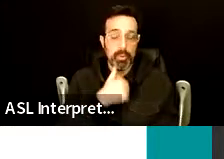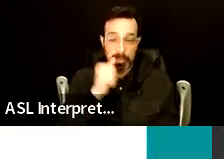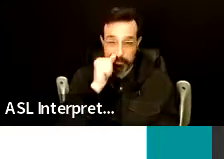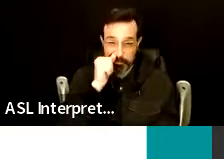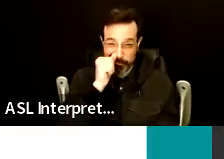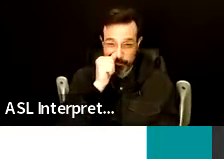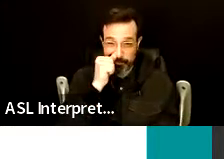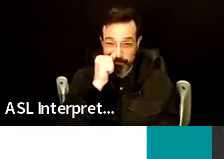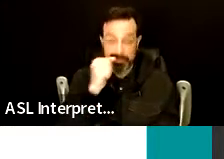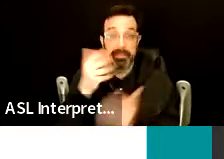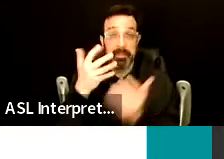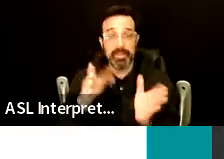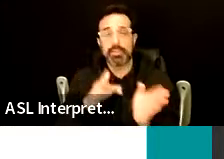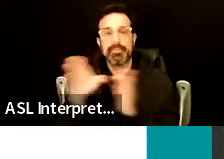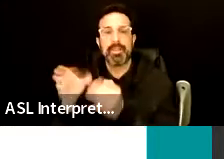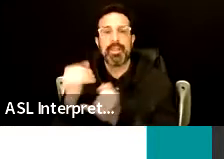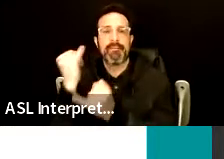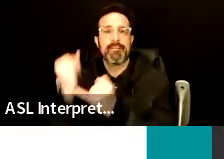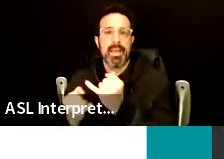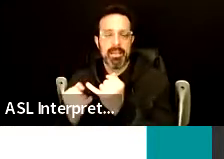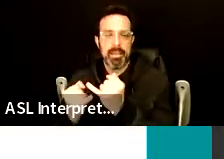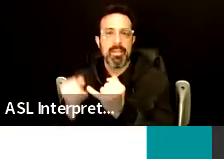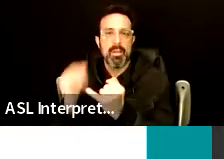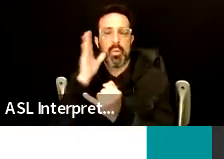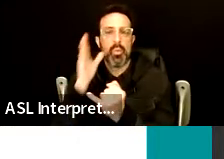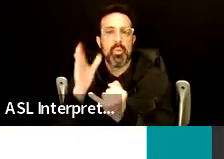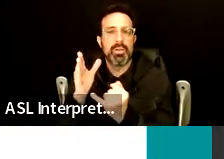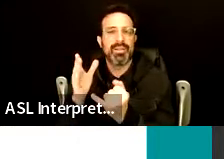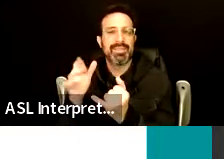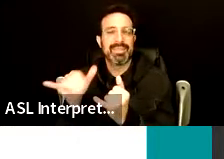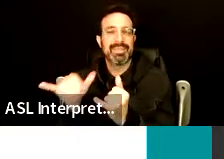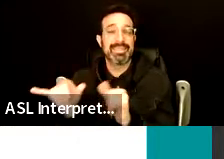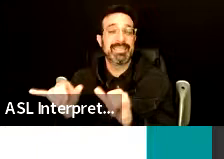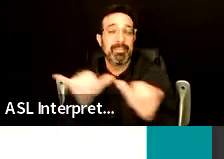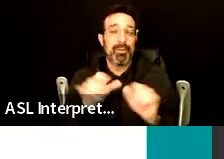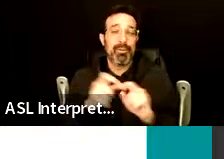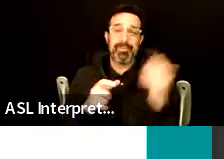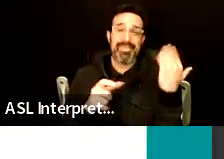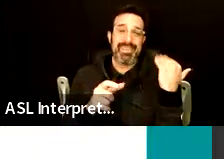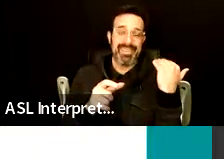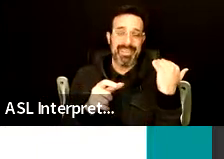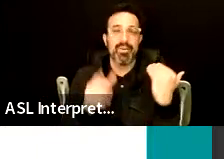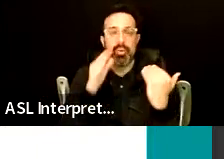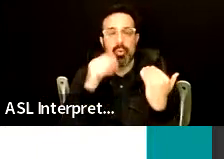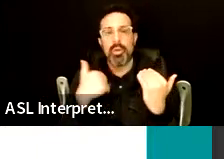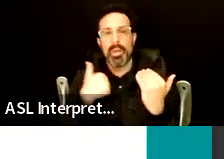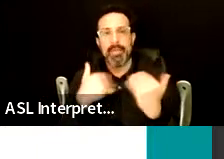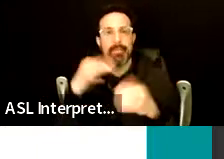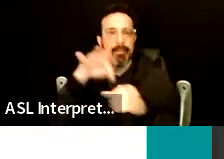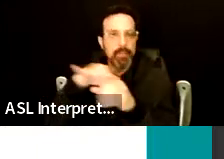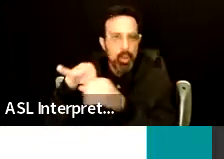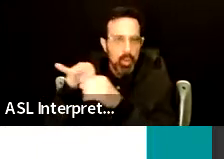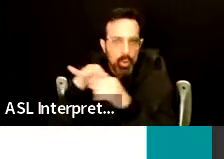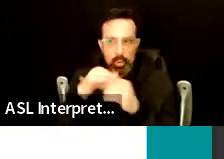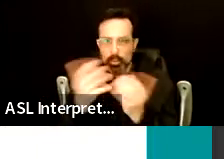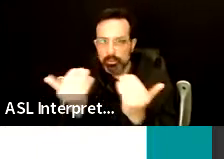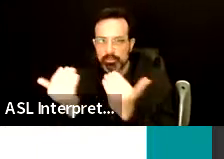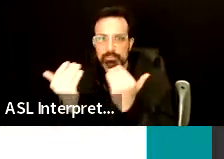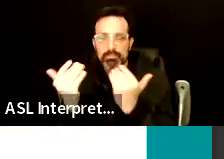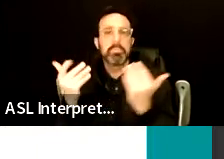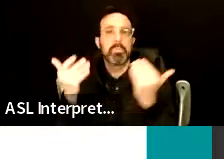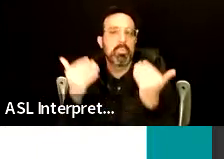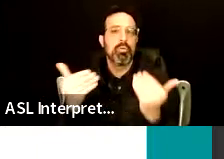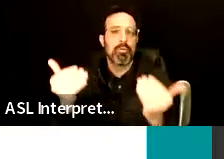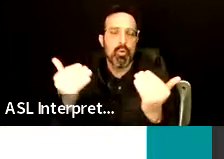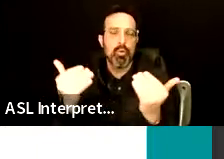and then moving into our final touch point, which will be similar to what we did previously, where we will have the votes to move forward